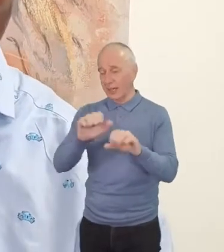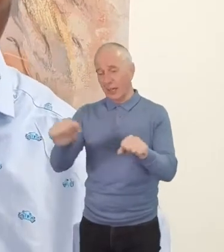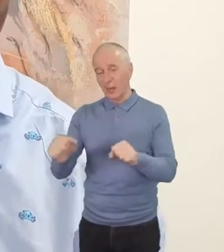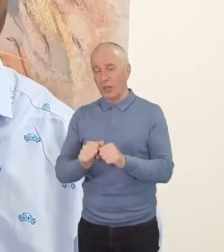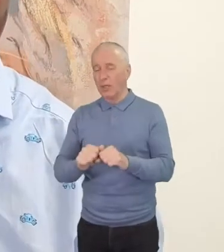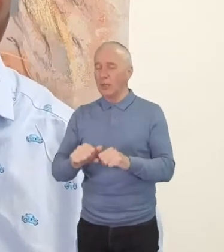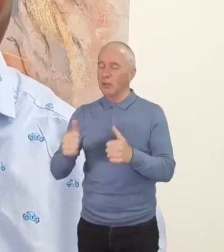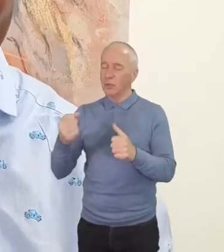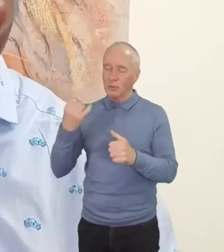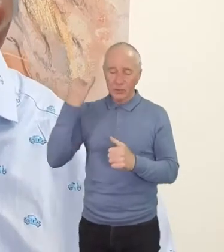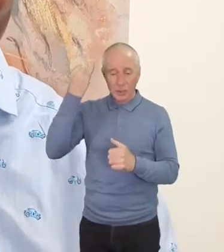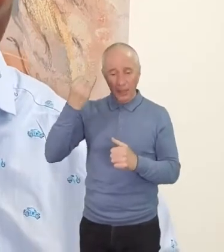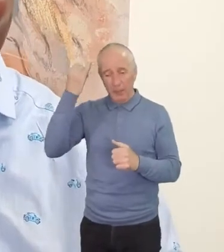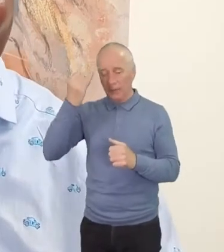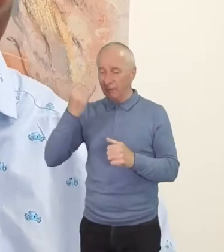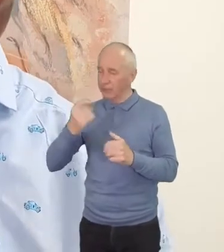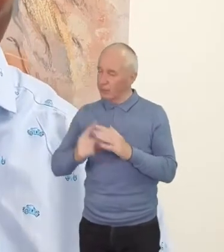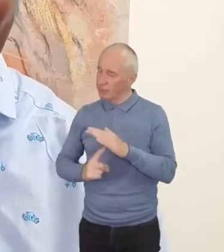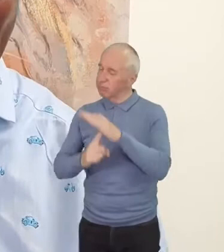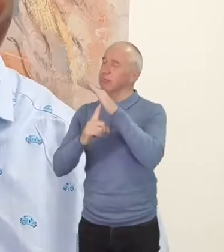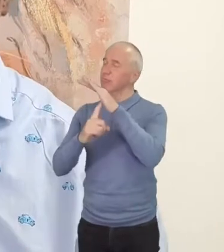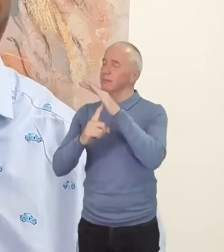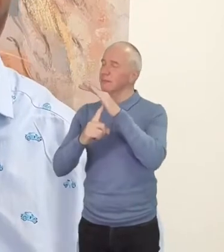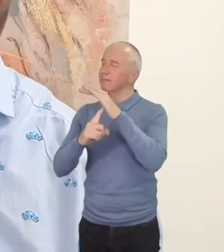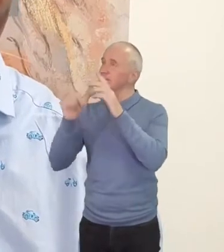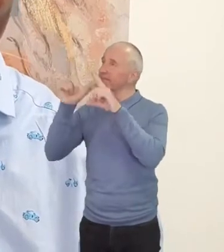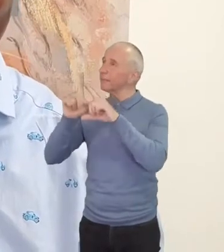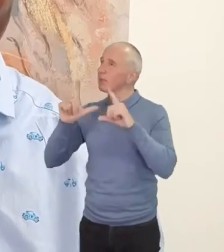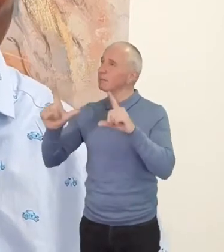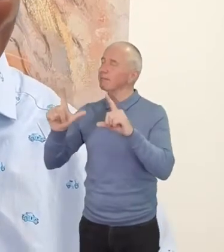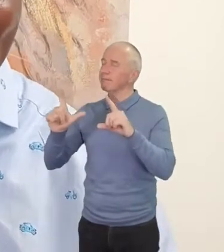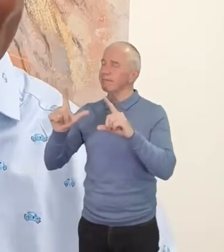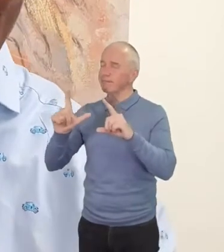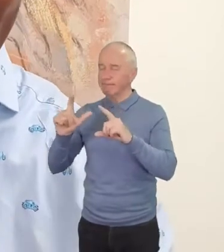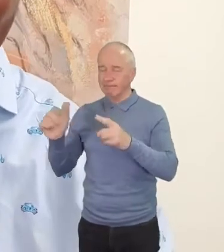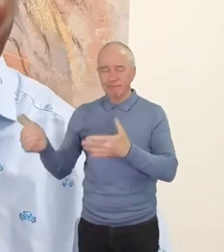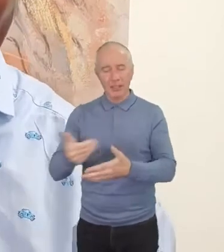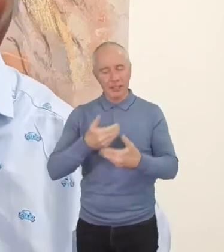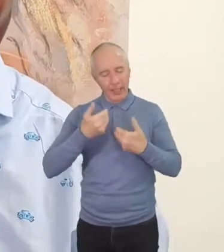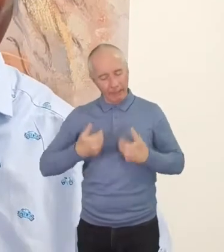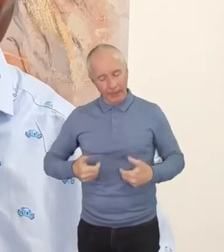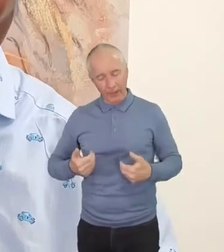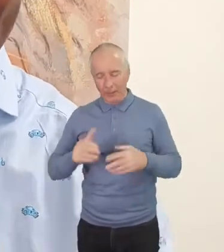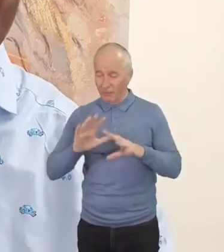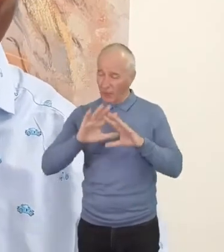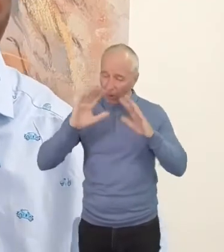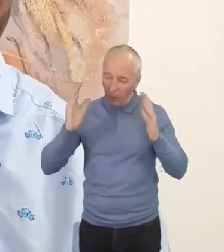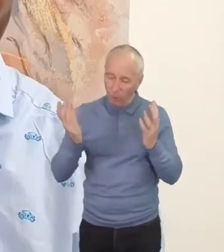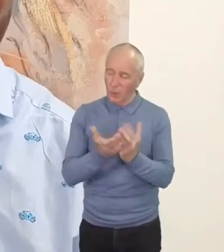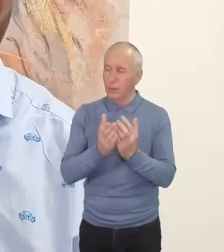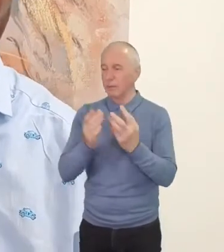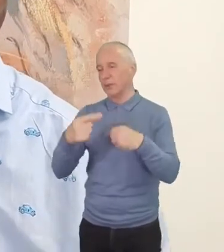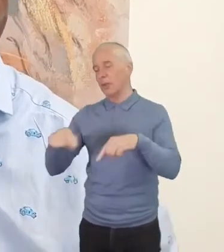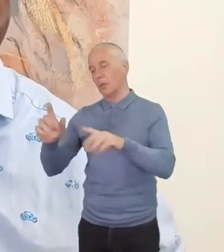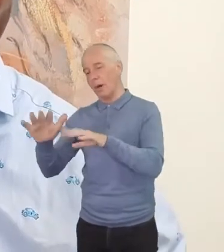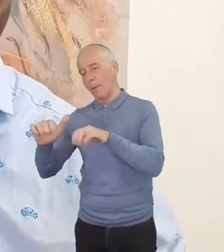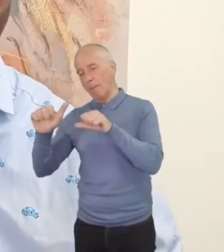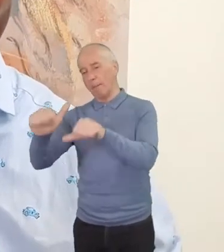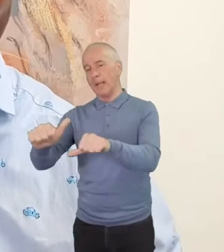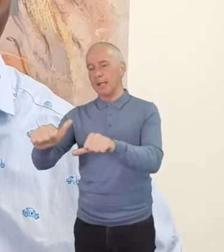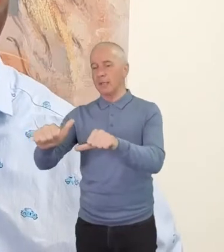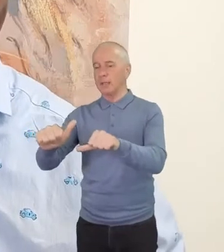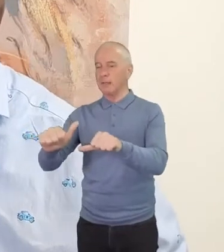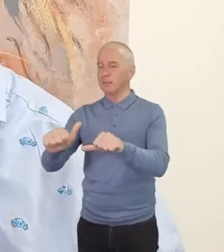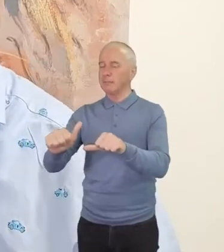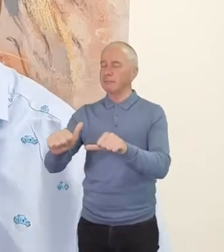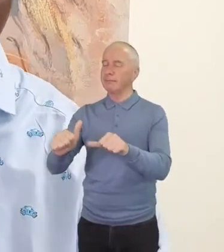chief missionary, the Lord and Savior of the whole world. You are blessed to be a blessing in